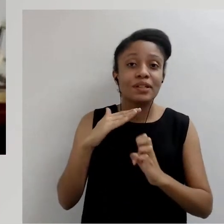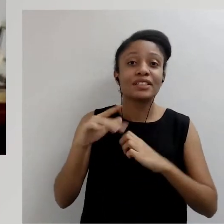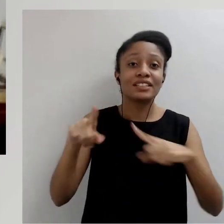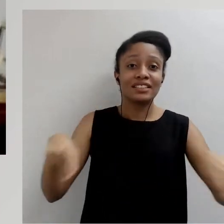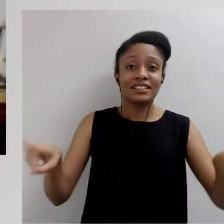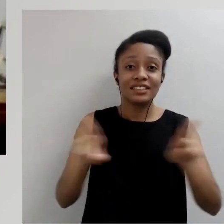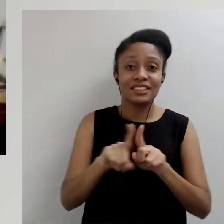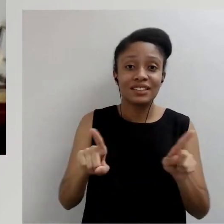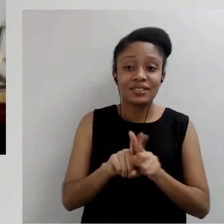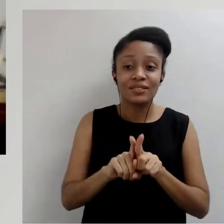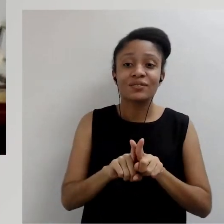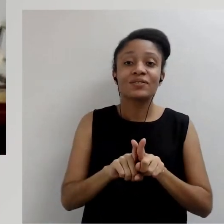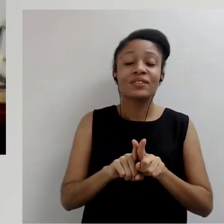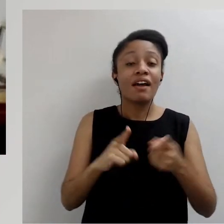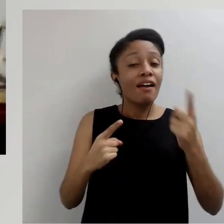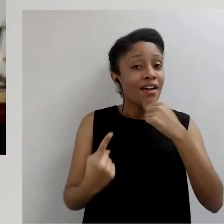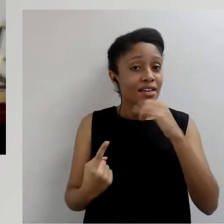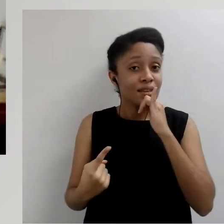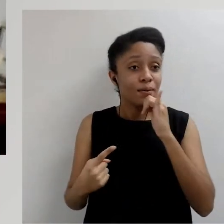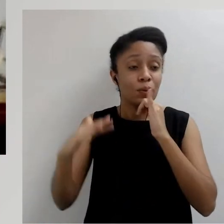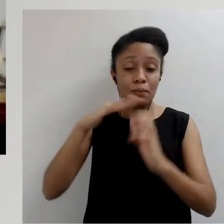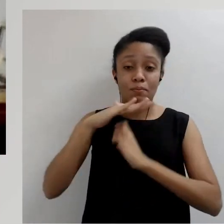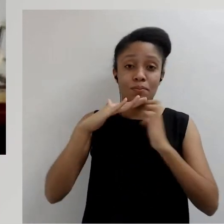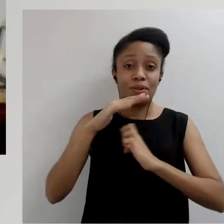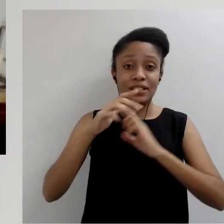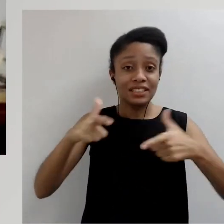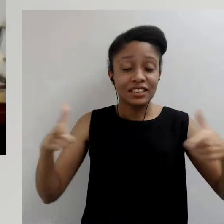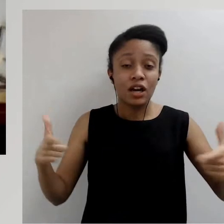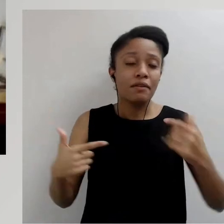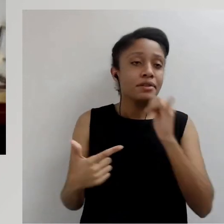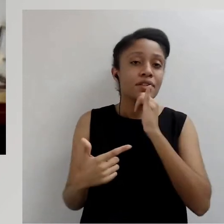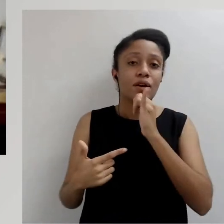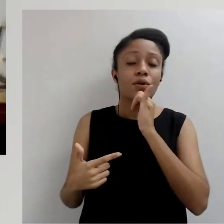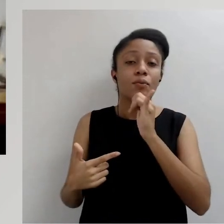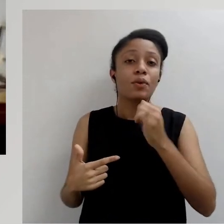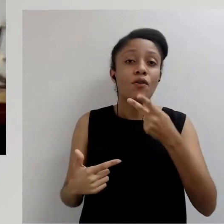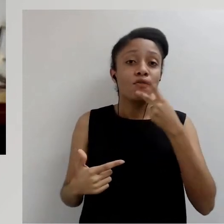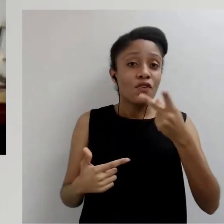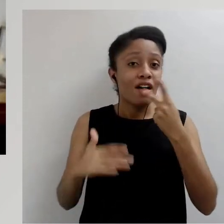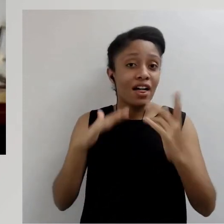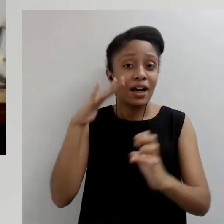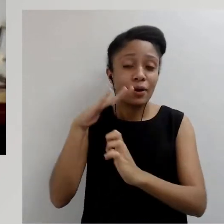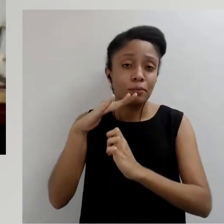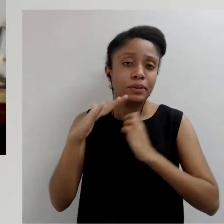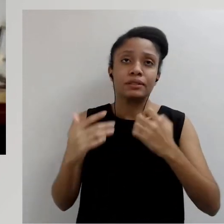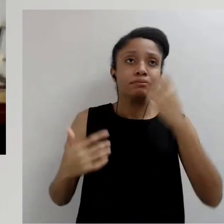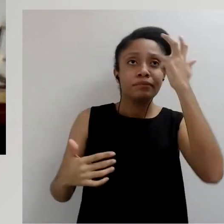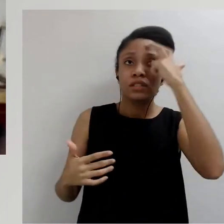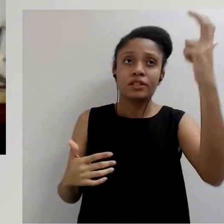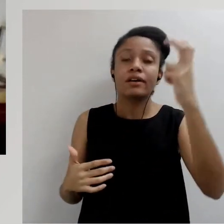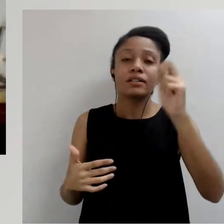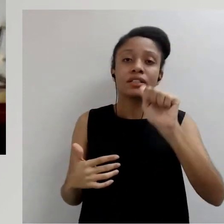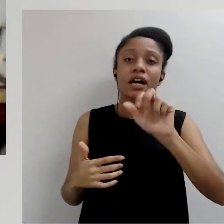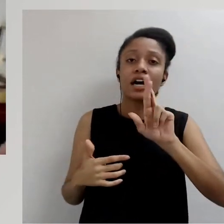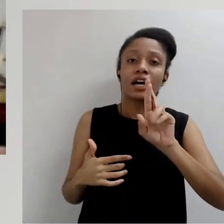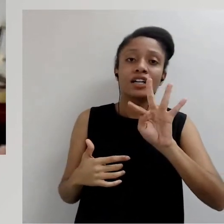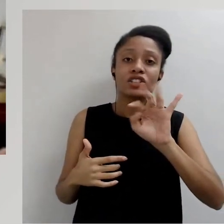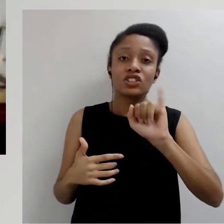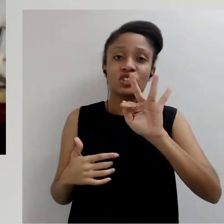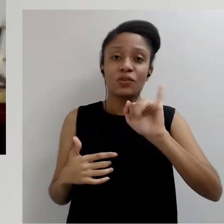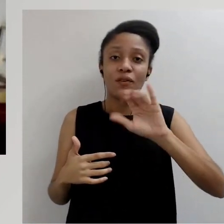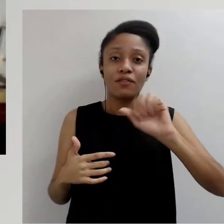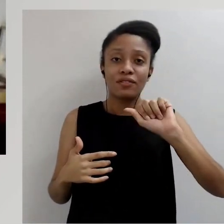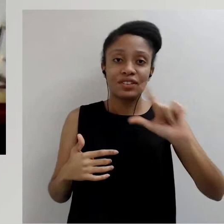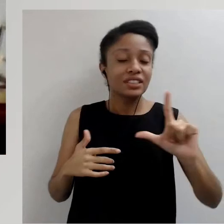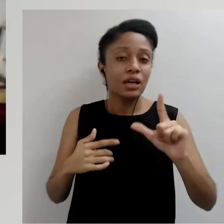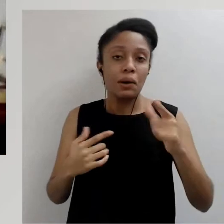has one size. So what works from a big size company is completely different from a small size company. I cannot